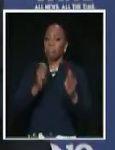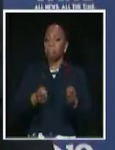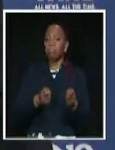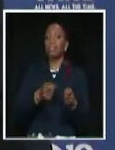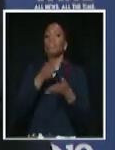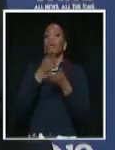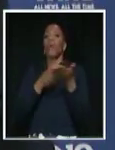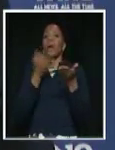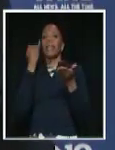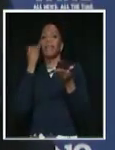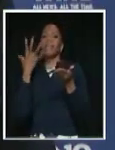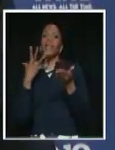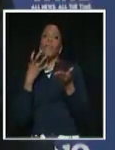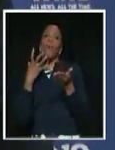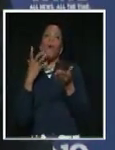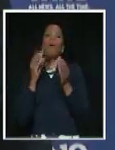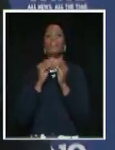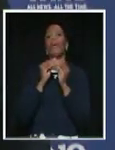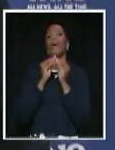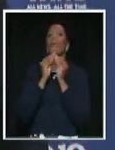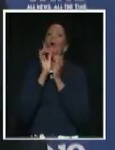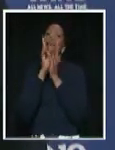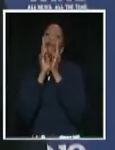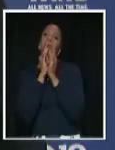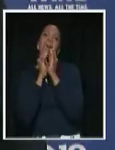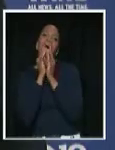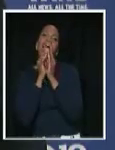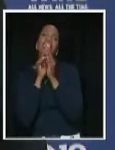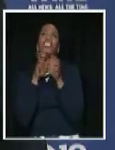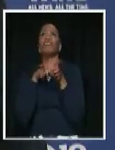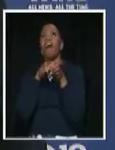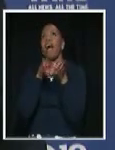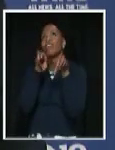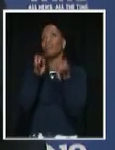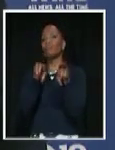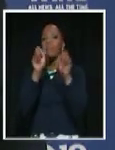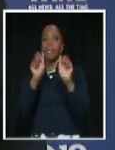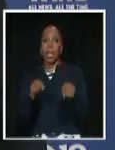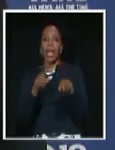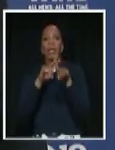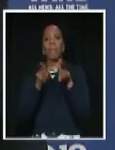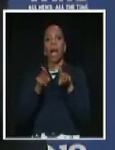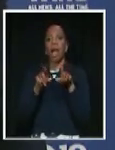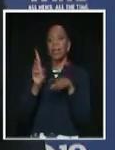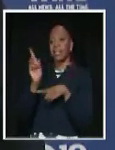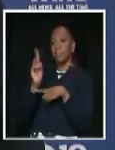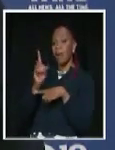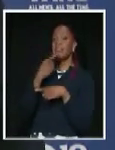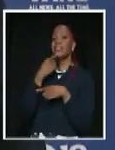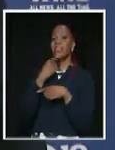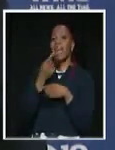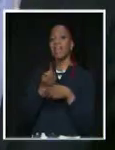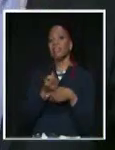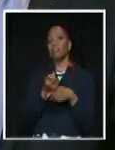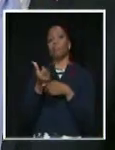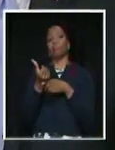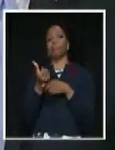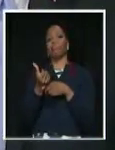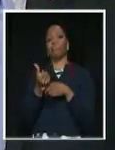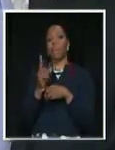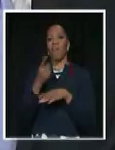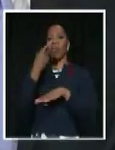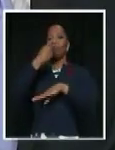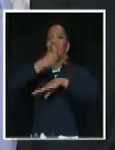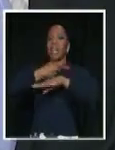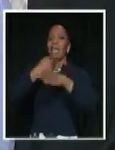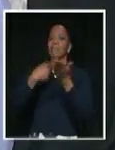Park. That's what we should do. Where Bill got in trouble with this whole thing is that he said he was going to eliminate it on day one. I